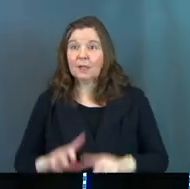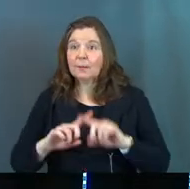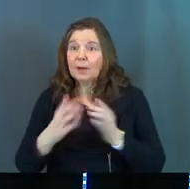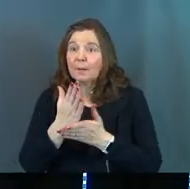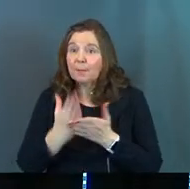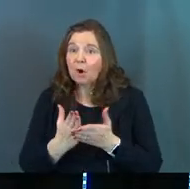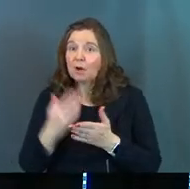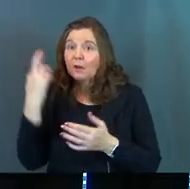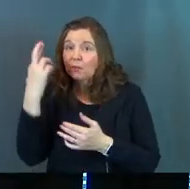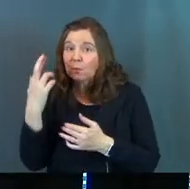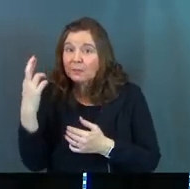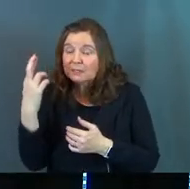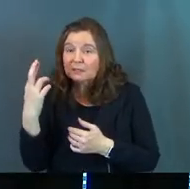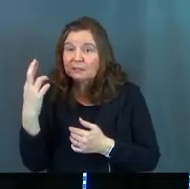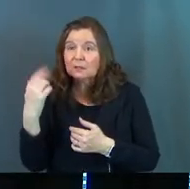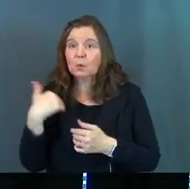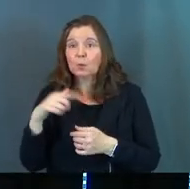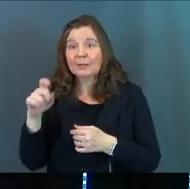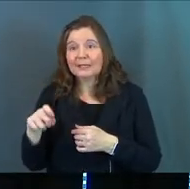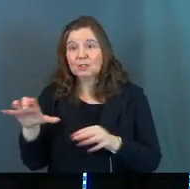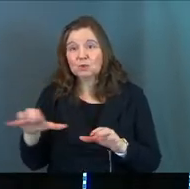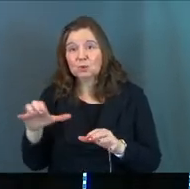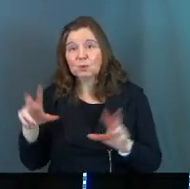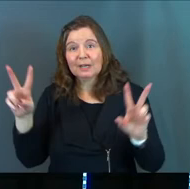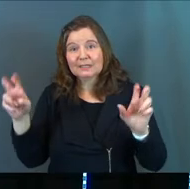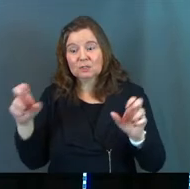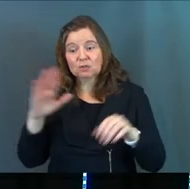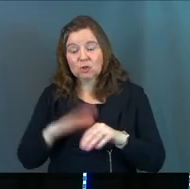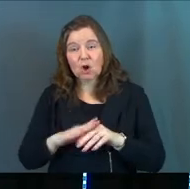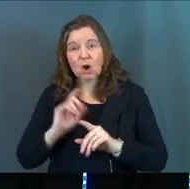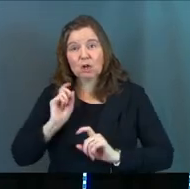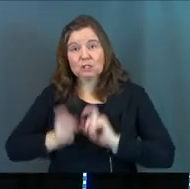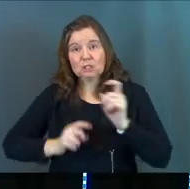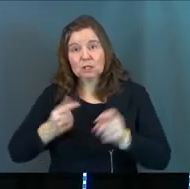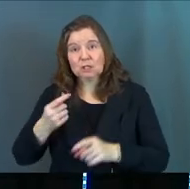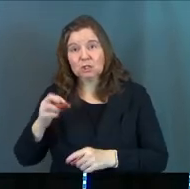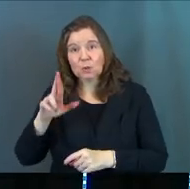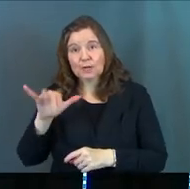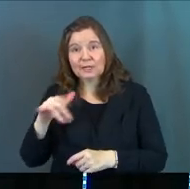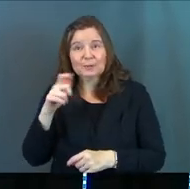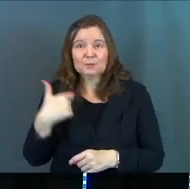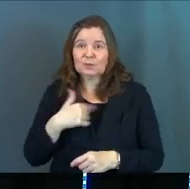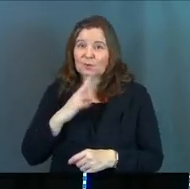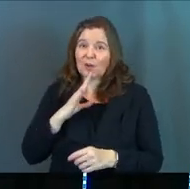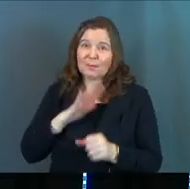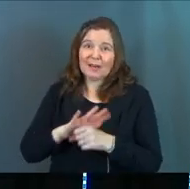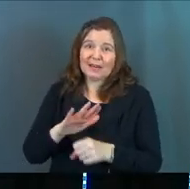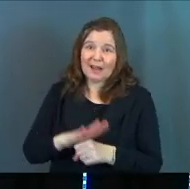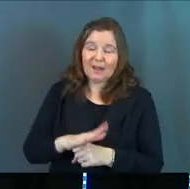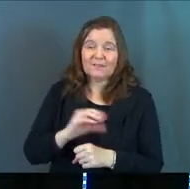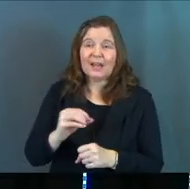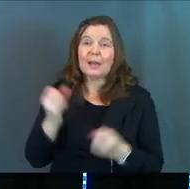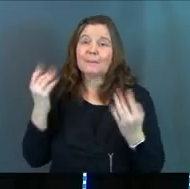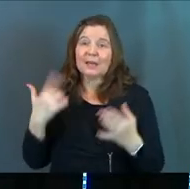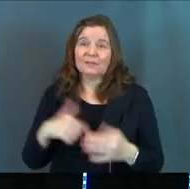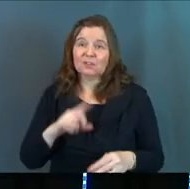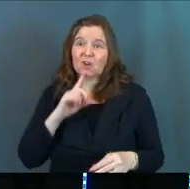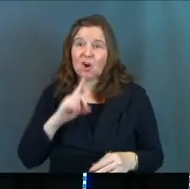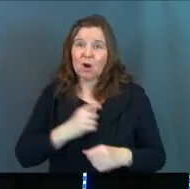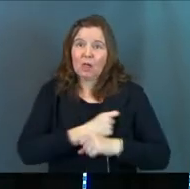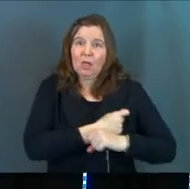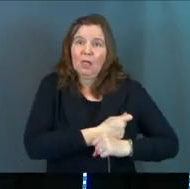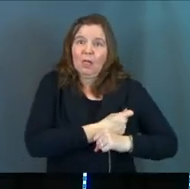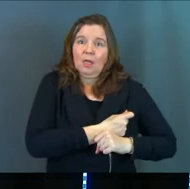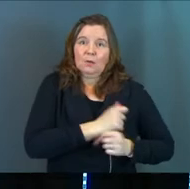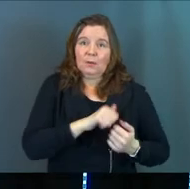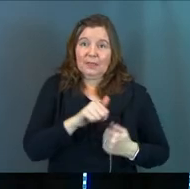But part of the reason we needed to do a series on generosity, it's because we don't talk about it enough, and many of us are bound